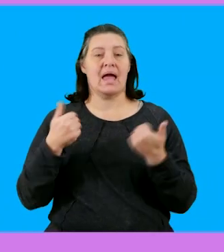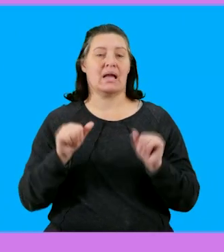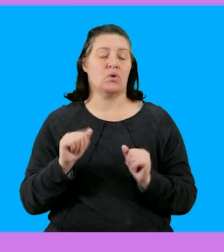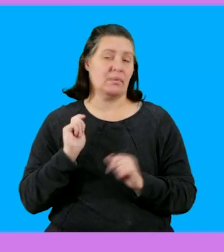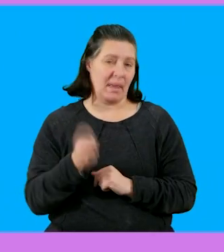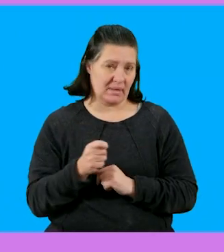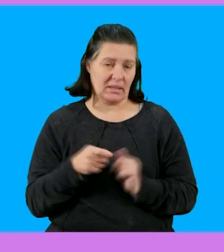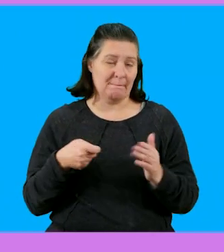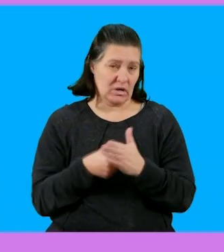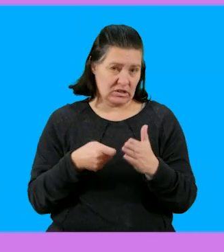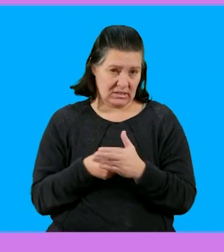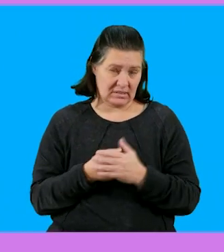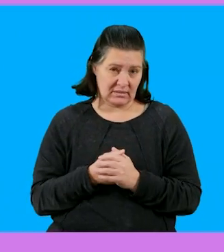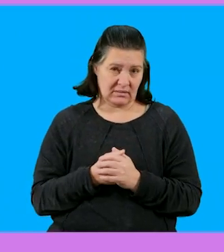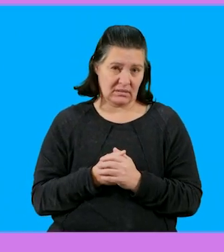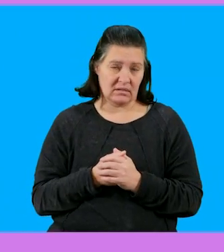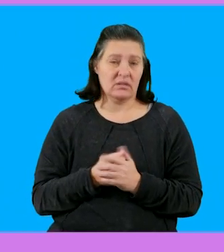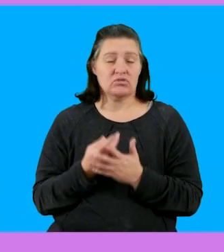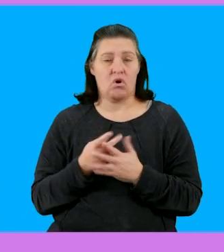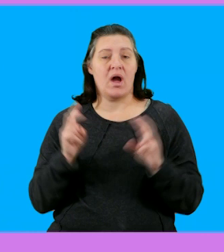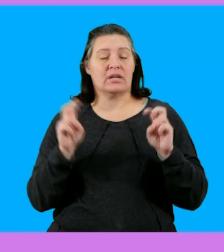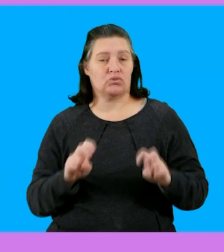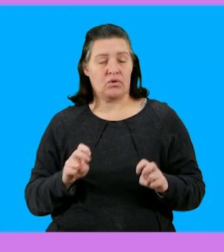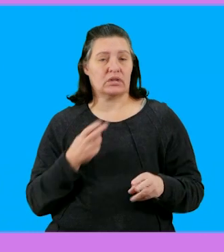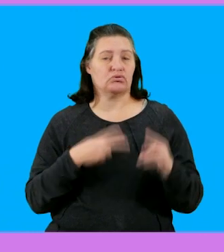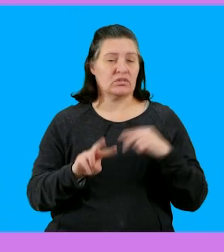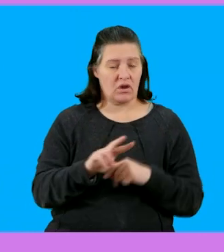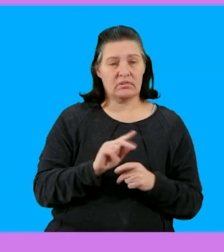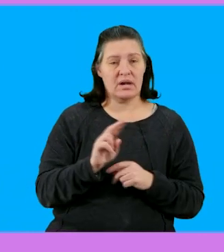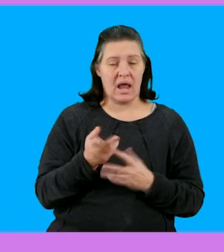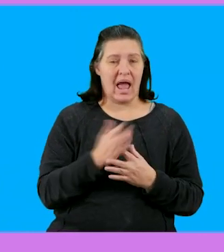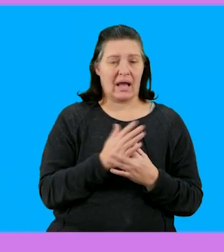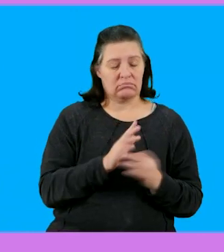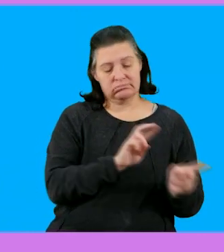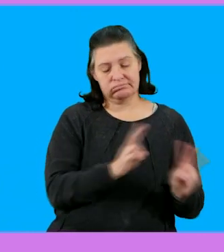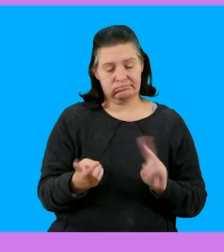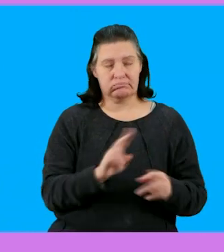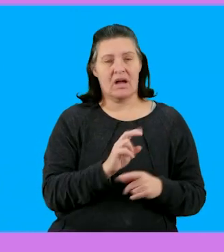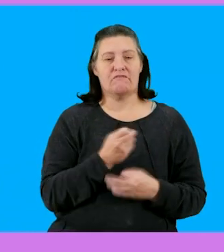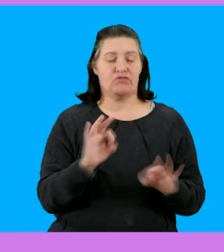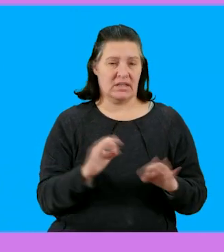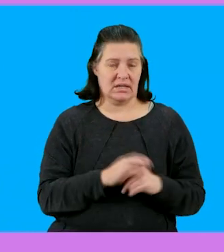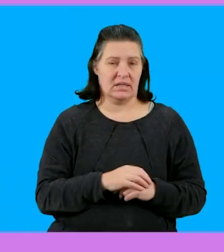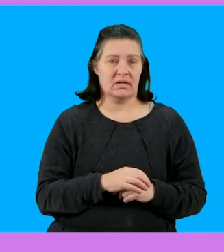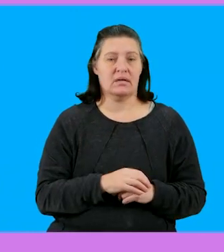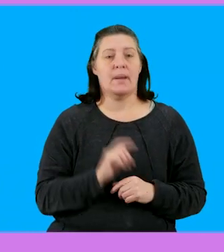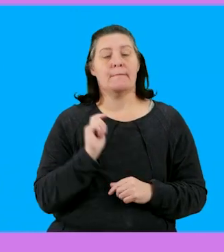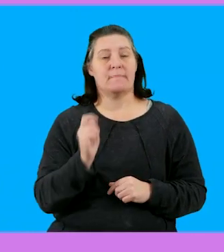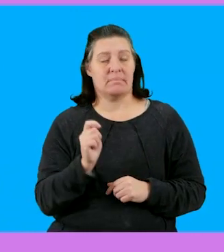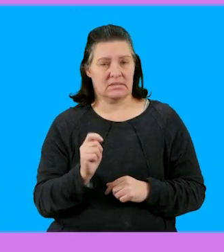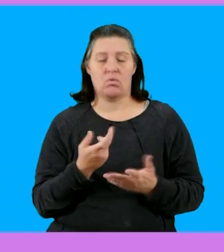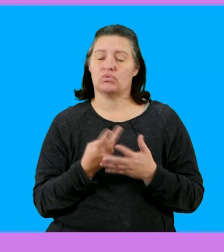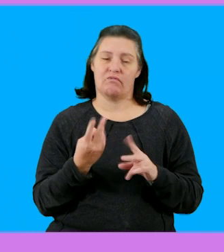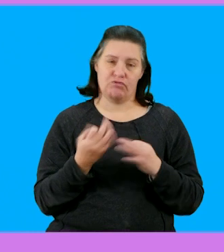our account payment and purchases. So here, electronic transfers between accounts, that's free. Electronic